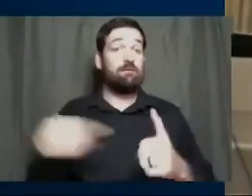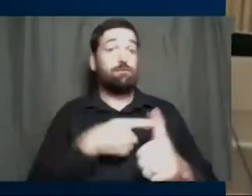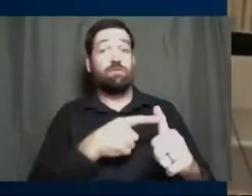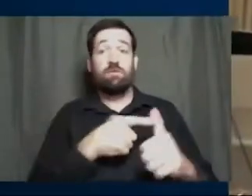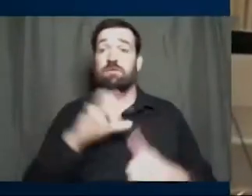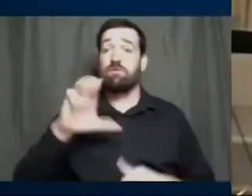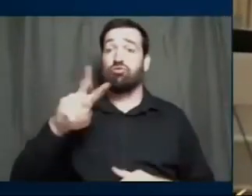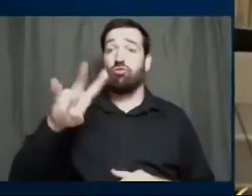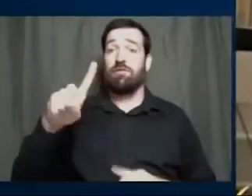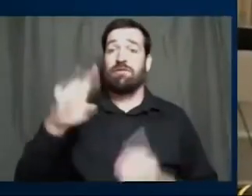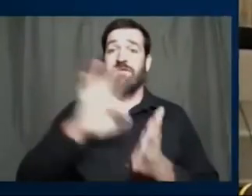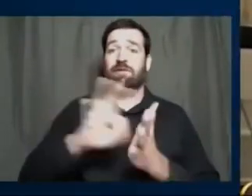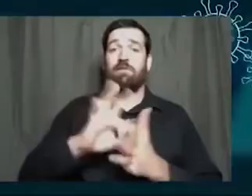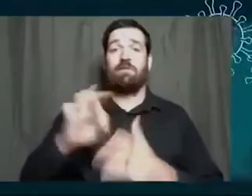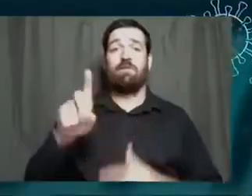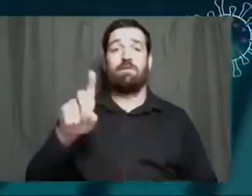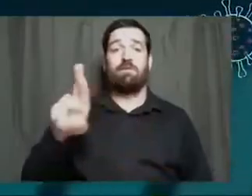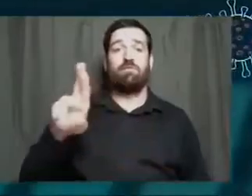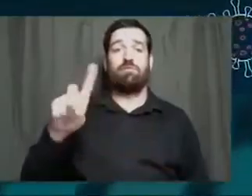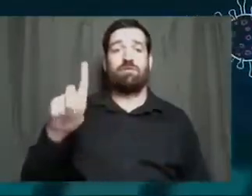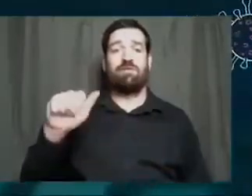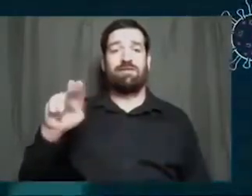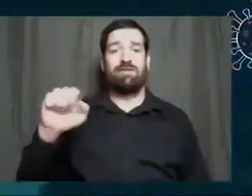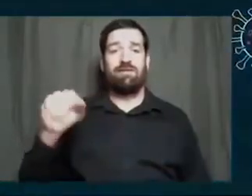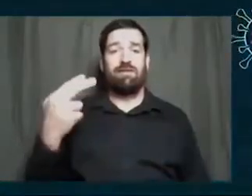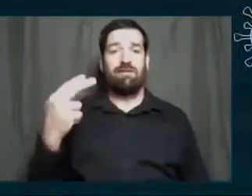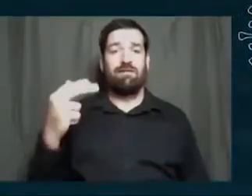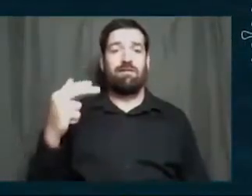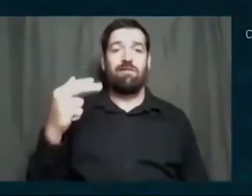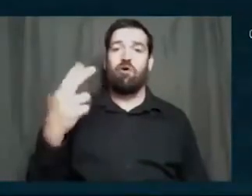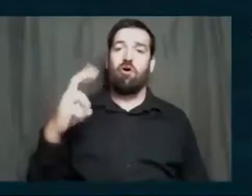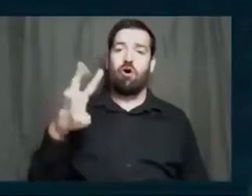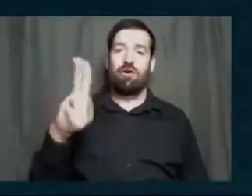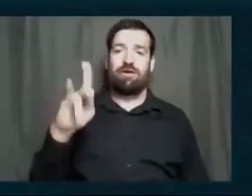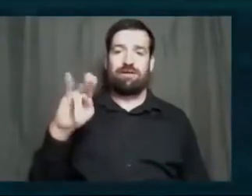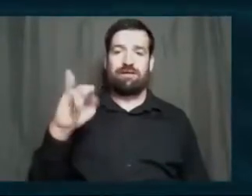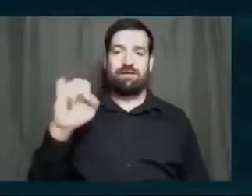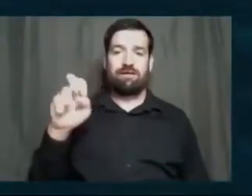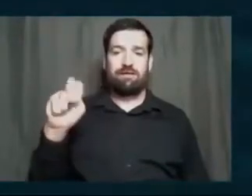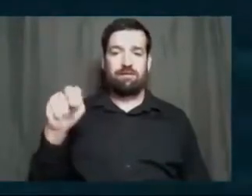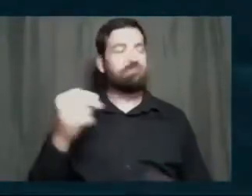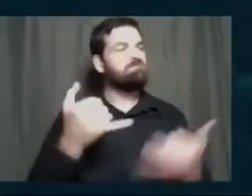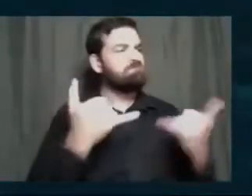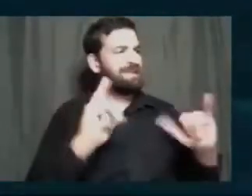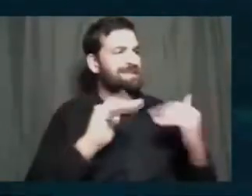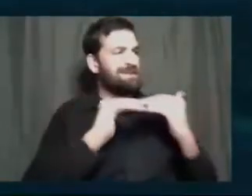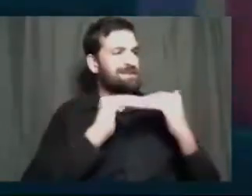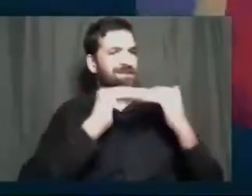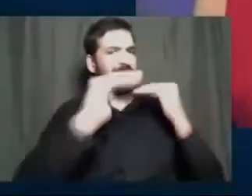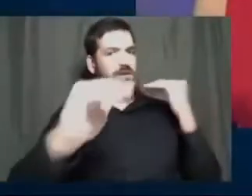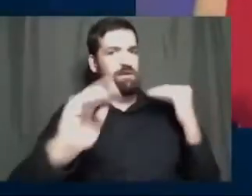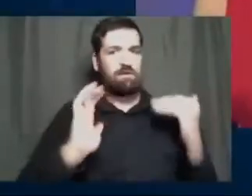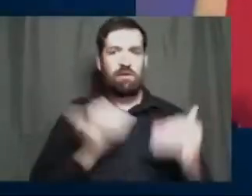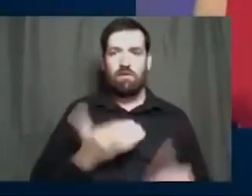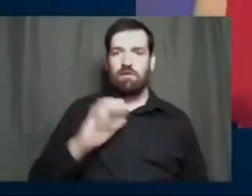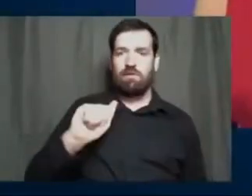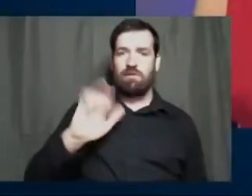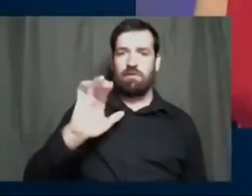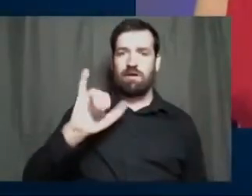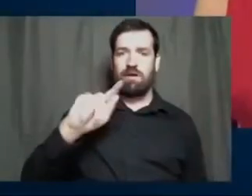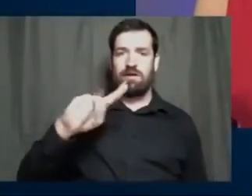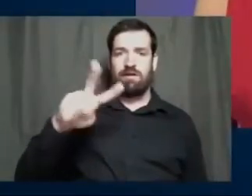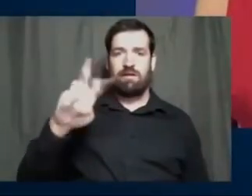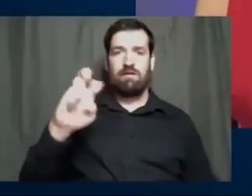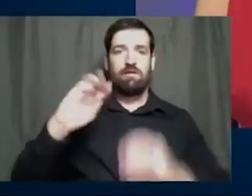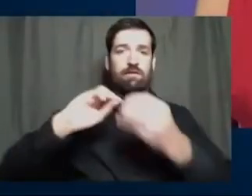to you. How were we looking over the weekend? You know, we've still been staying steady as far as our active numbers here in the hospital in that